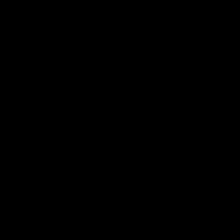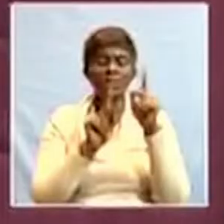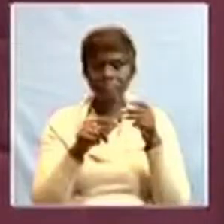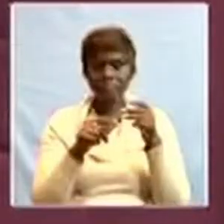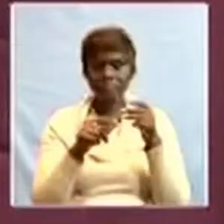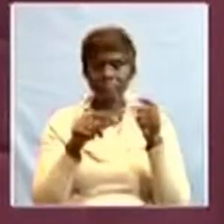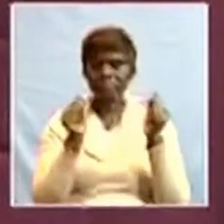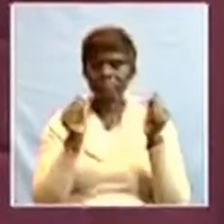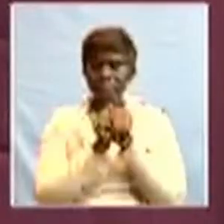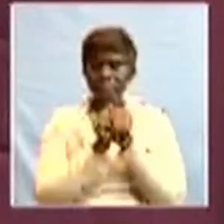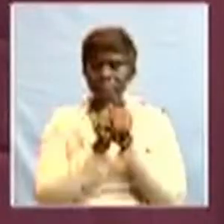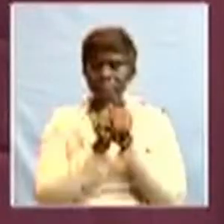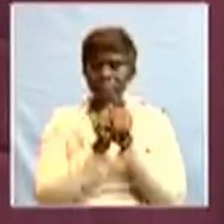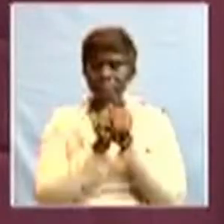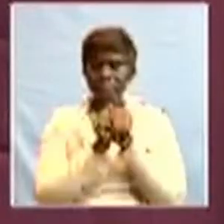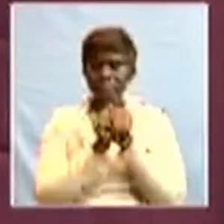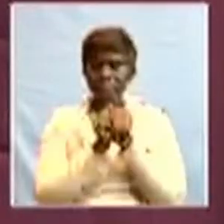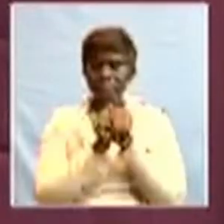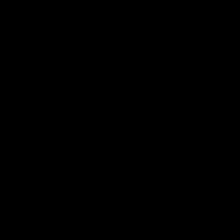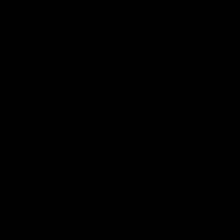in terms of trying to